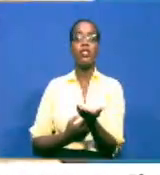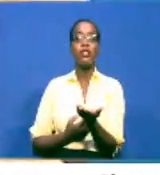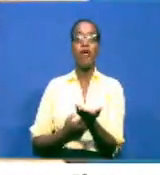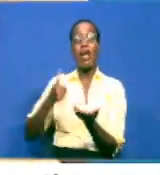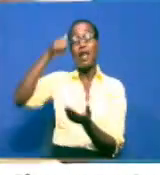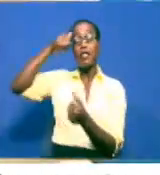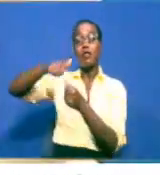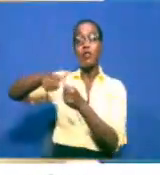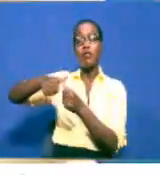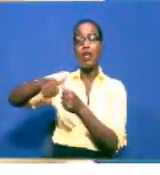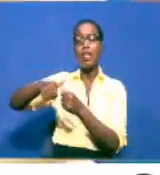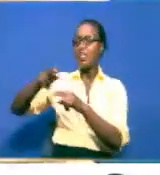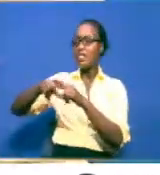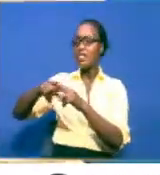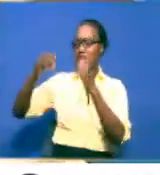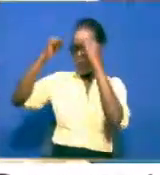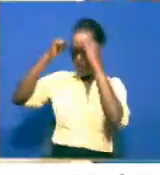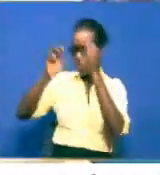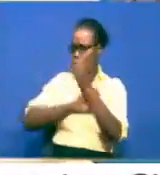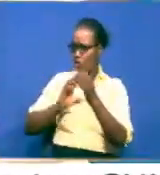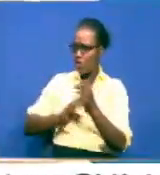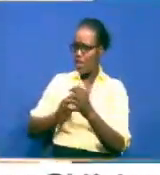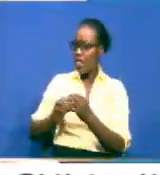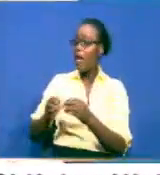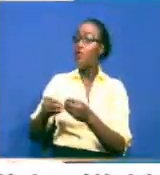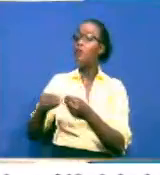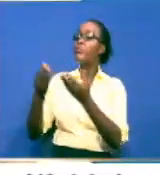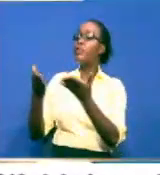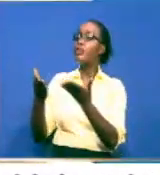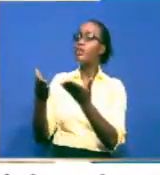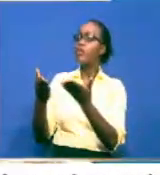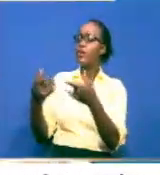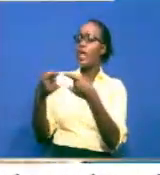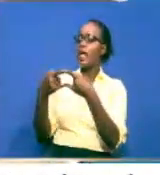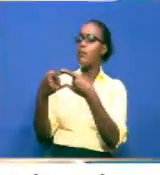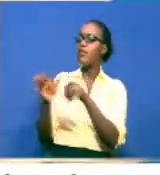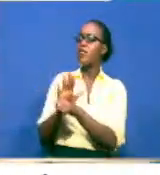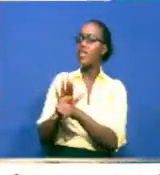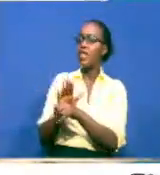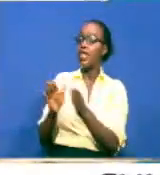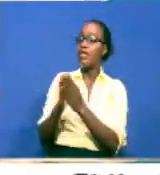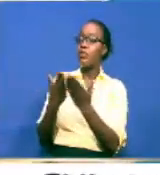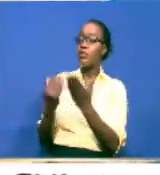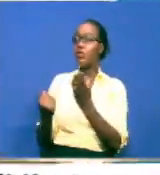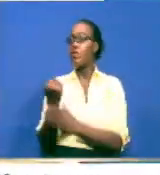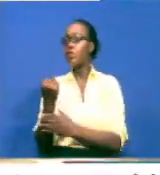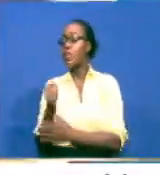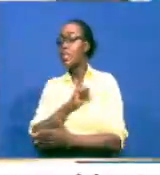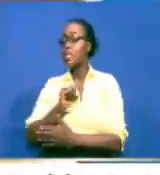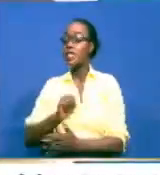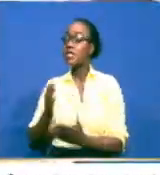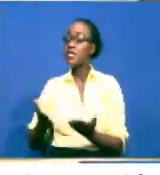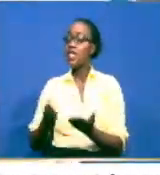remember sitting in the education committee, I came up with books to fill the gaps that are there. The books were launched by the Senate. I've